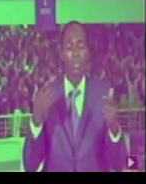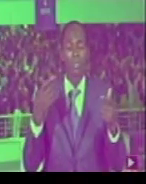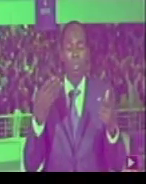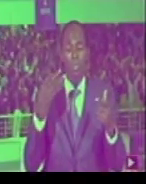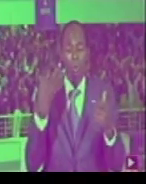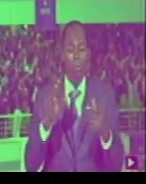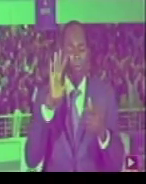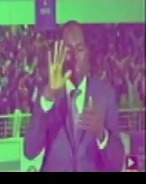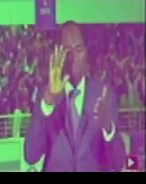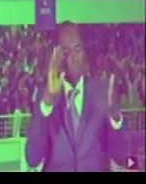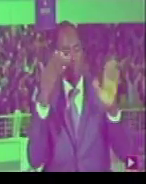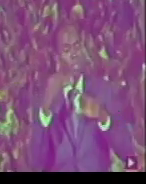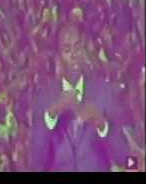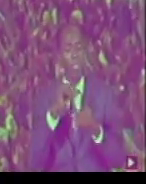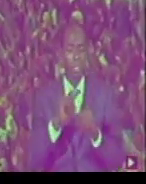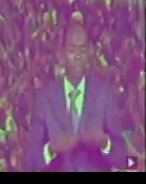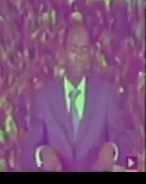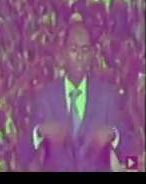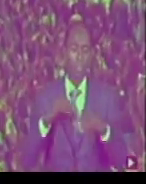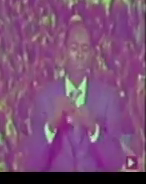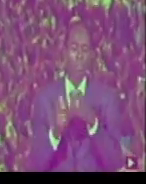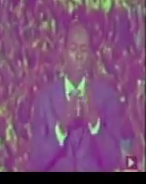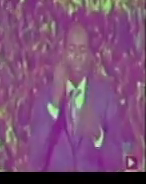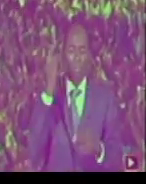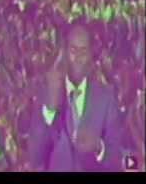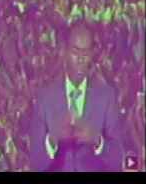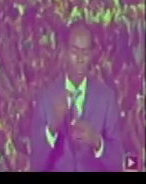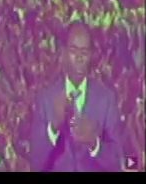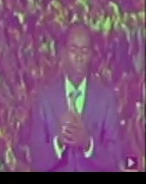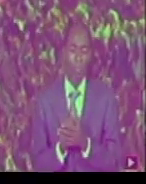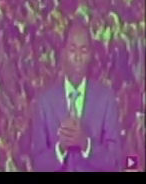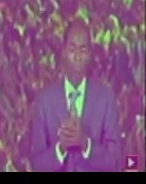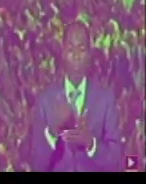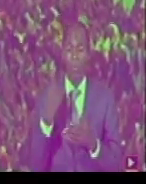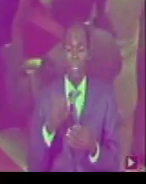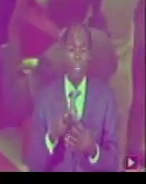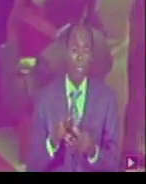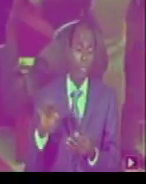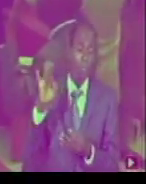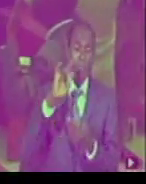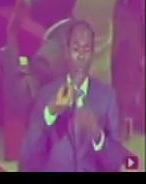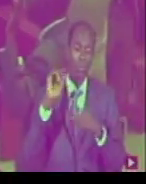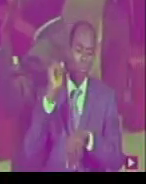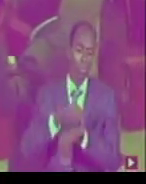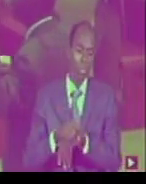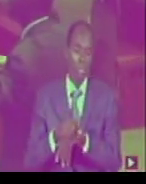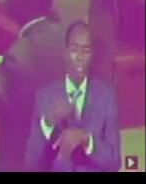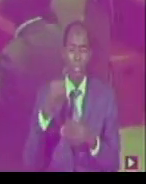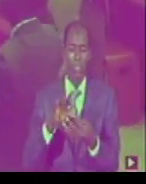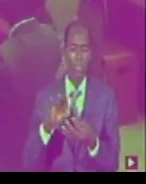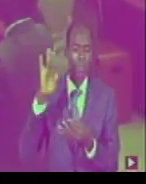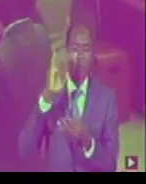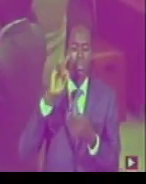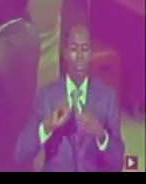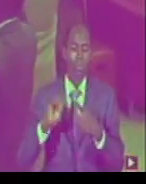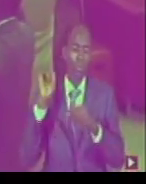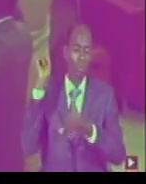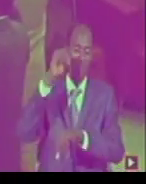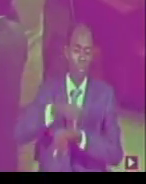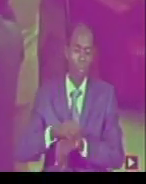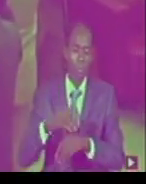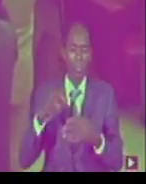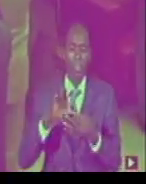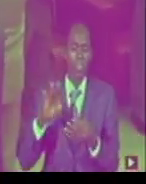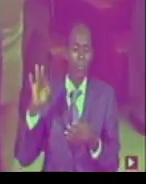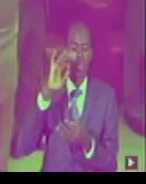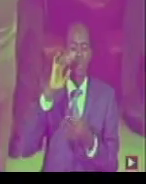in Jesus' name. The spirit to conquer. The spirit to overcome, and the